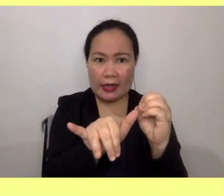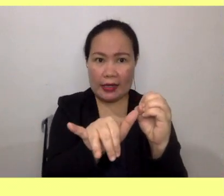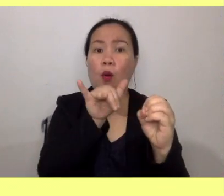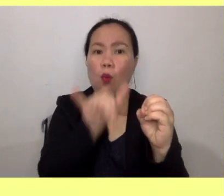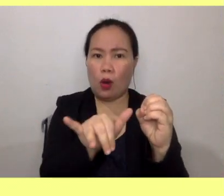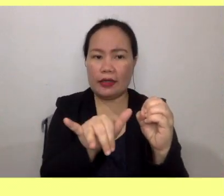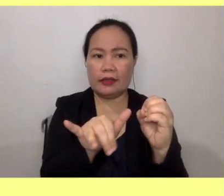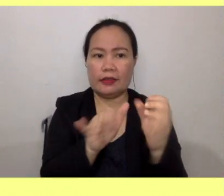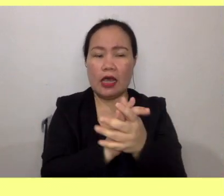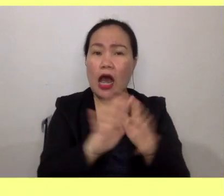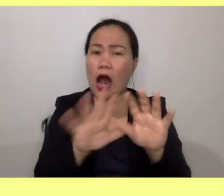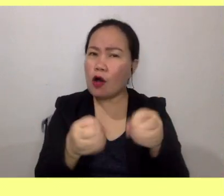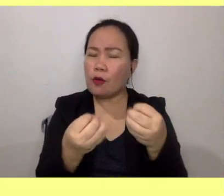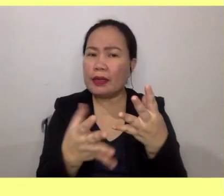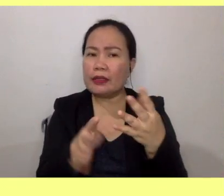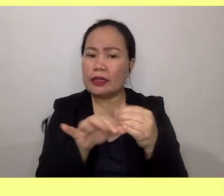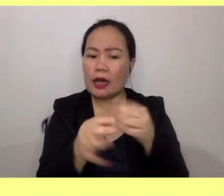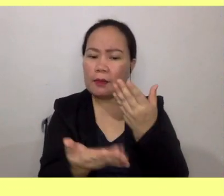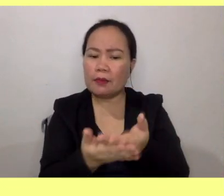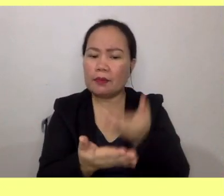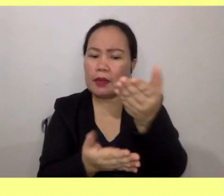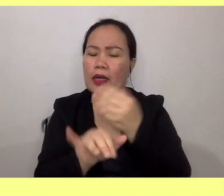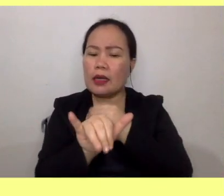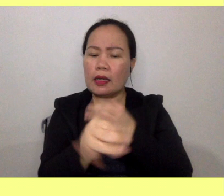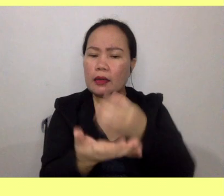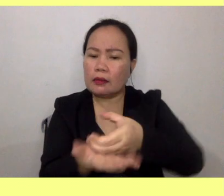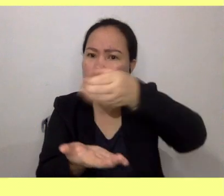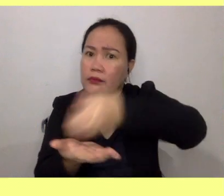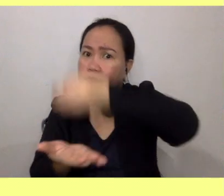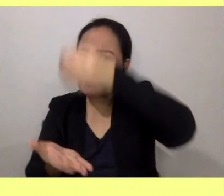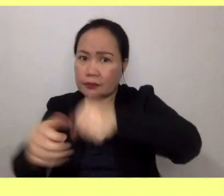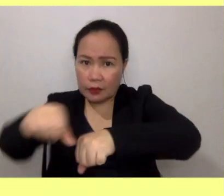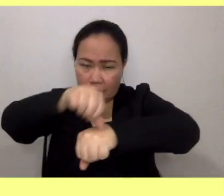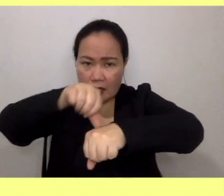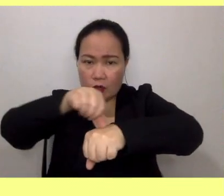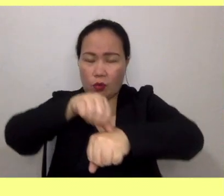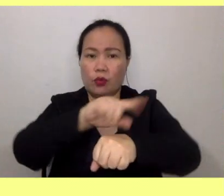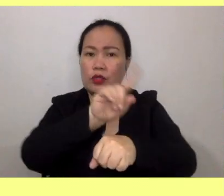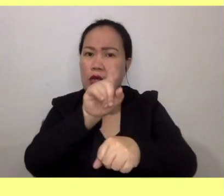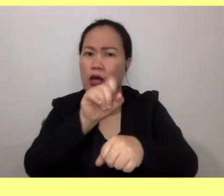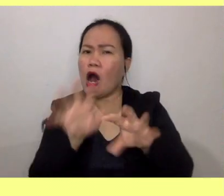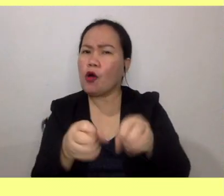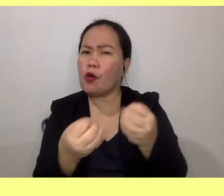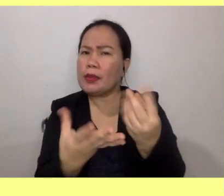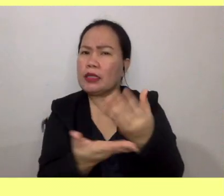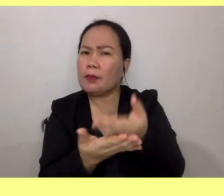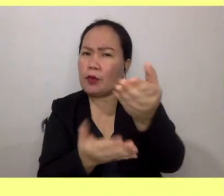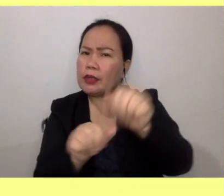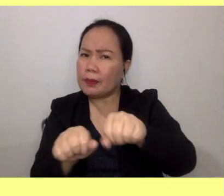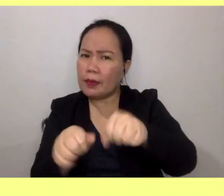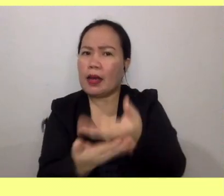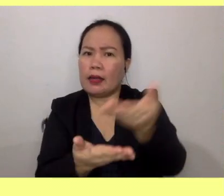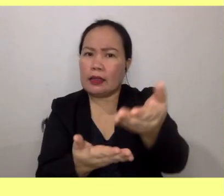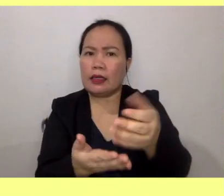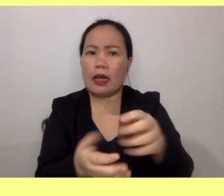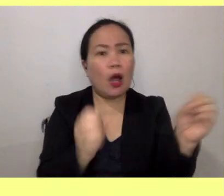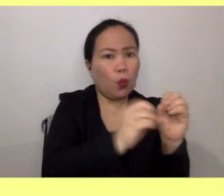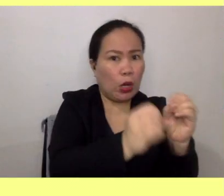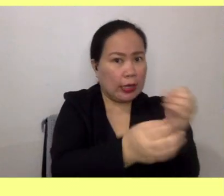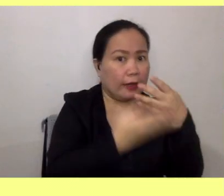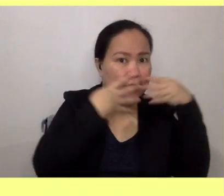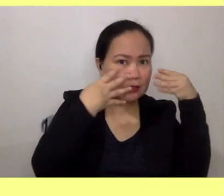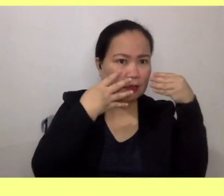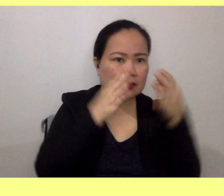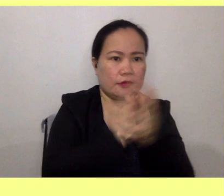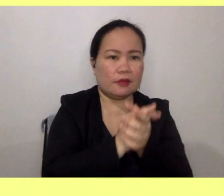face mask. So, paano daw kung wala? Ilan daw ang mabibili na bottles of alcohol? So, ito ang hahanapin